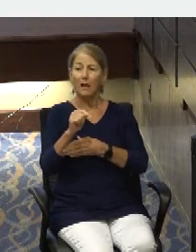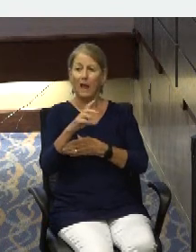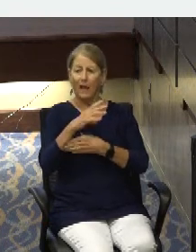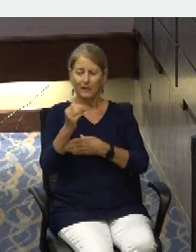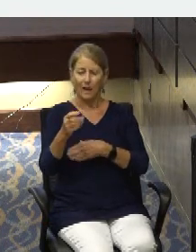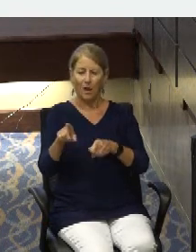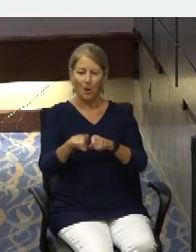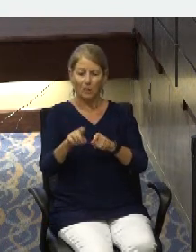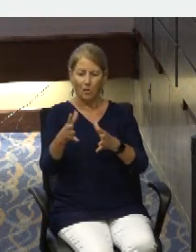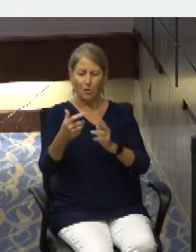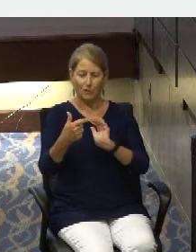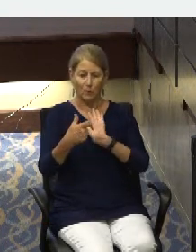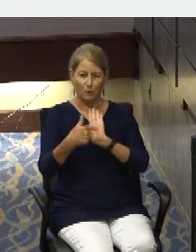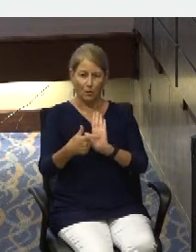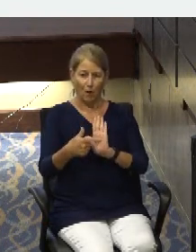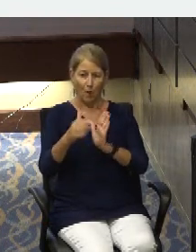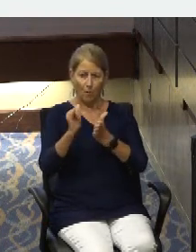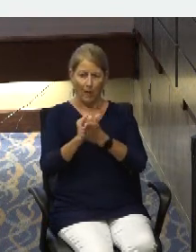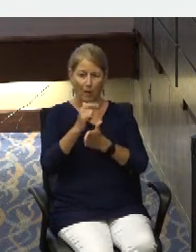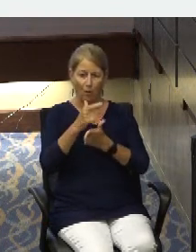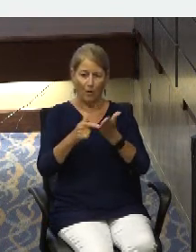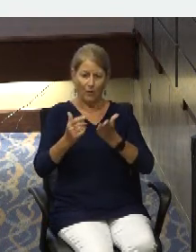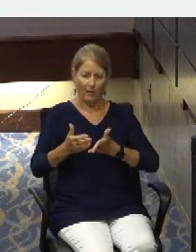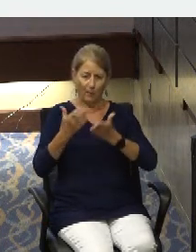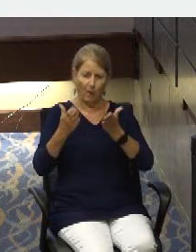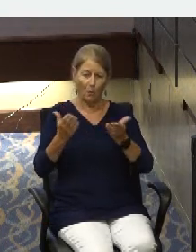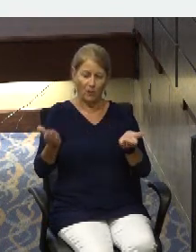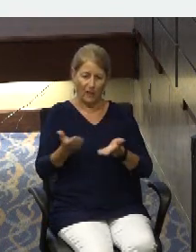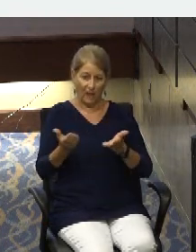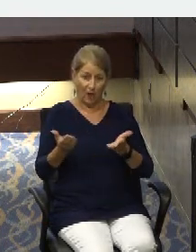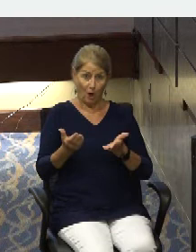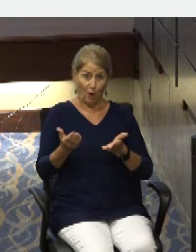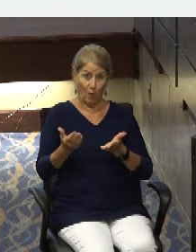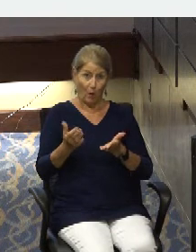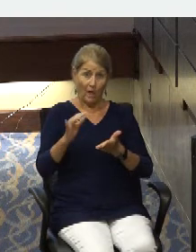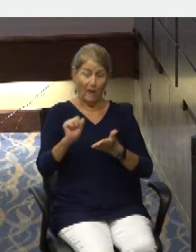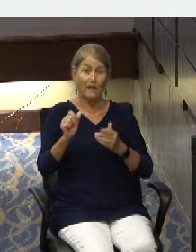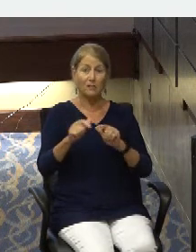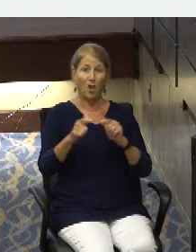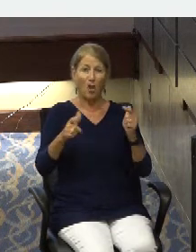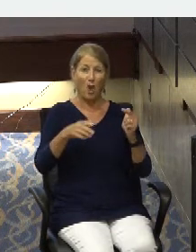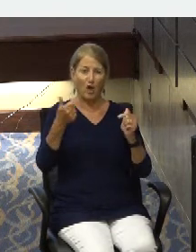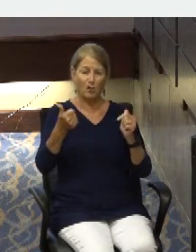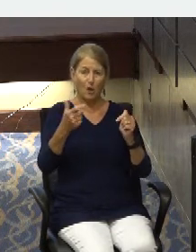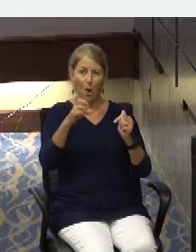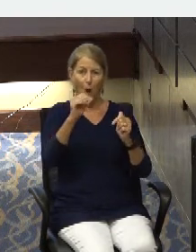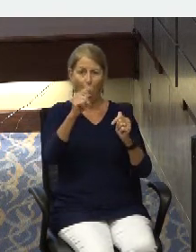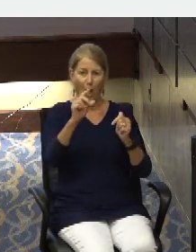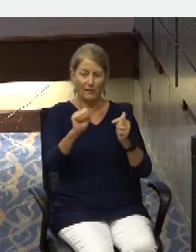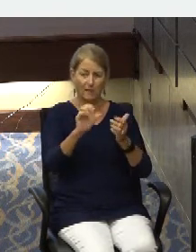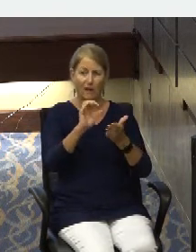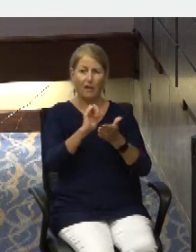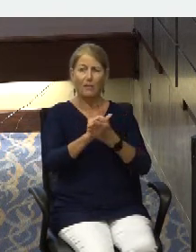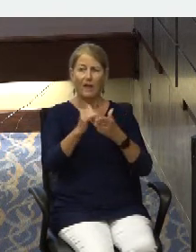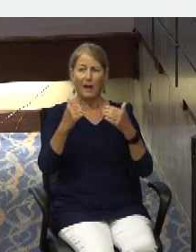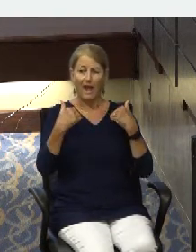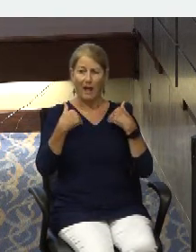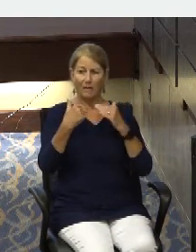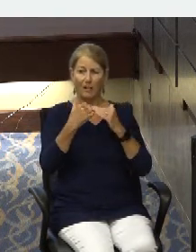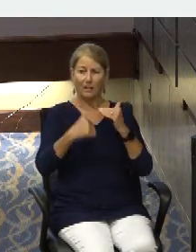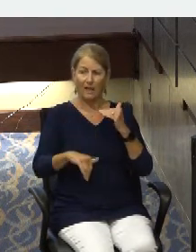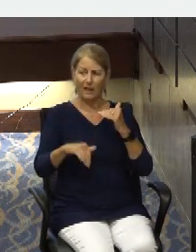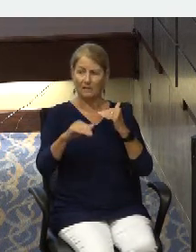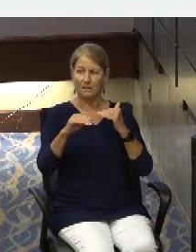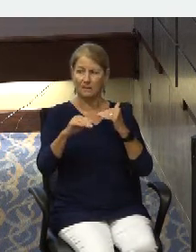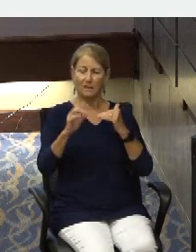to point out that what they're proposing here is larger lots that have less density than what was originally approved. I